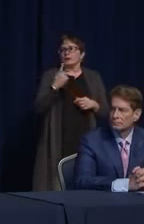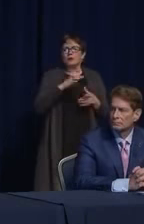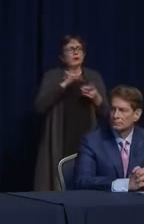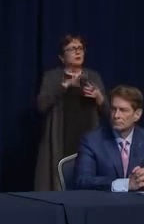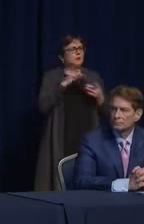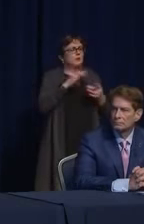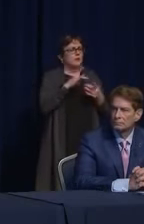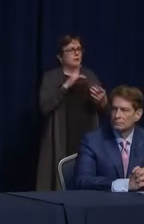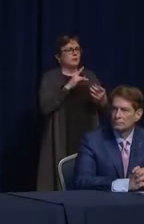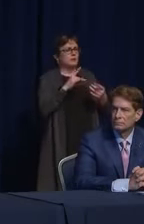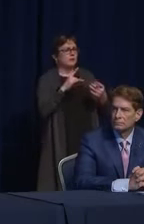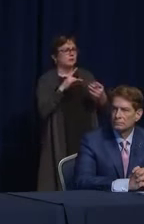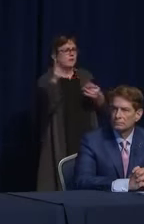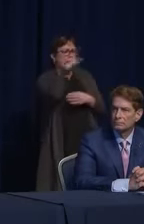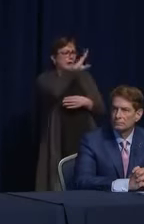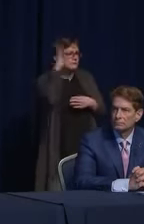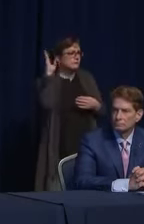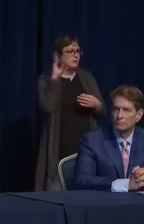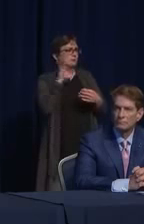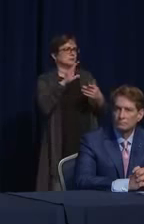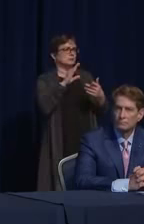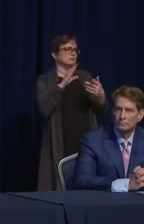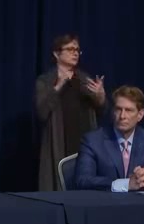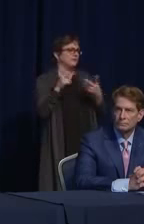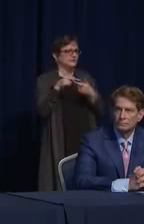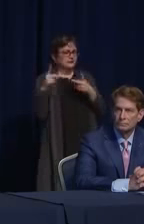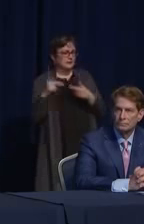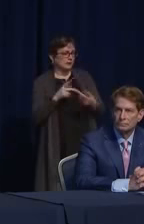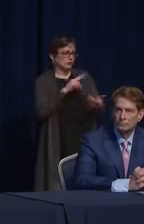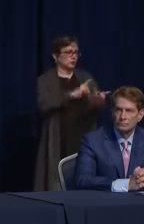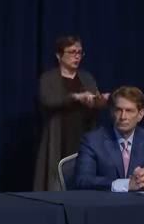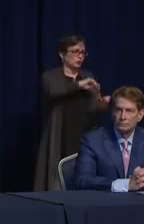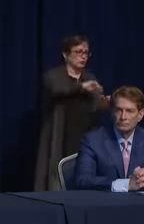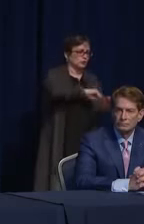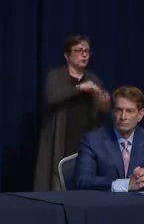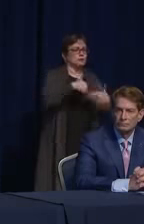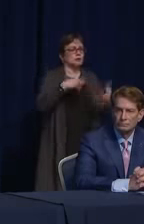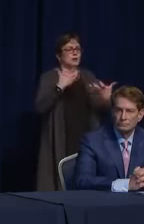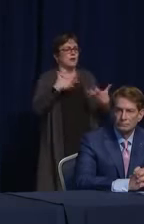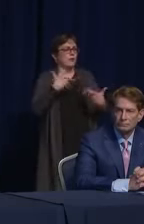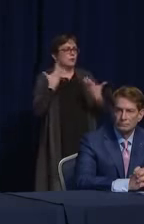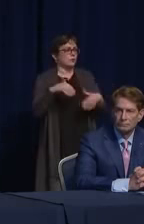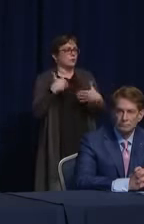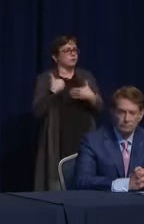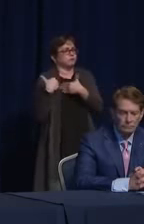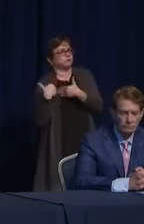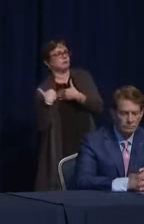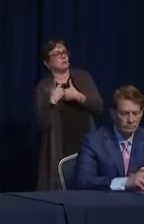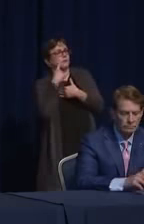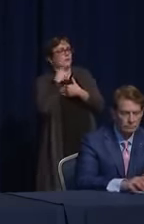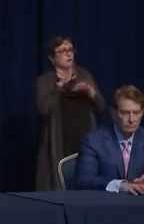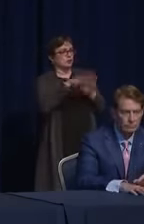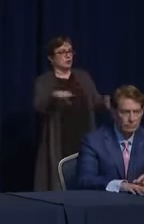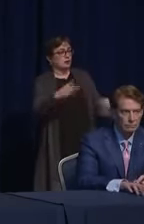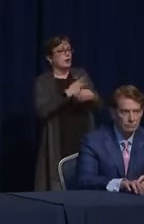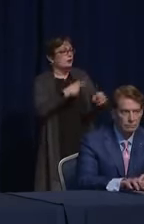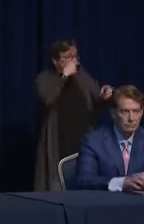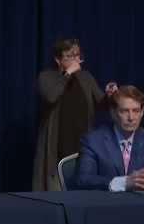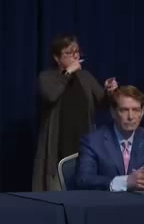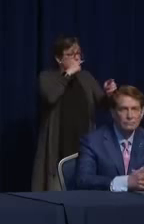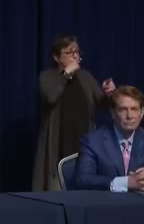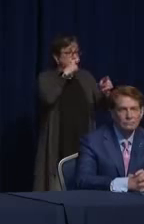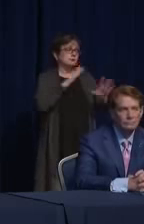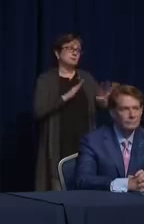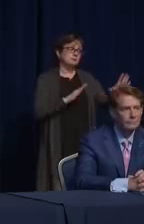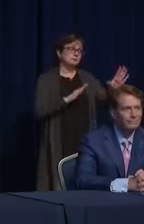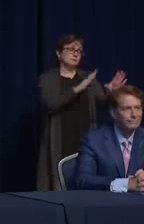systems was the enormous pressure on childcare. There's an enormous, bless you, I hope you're sneezing in your sleeve back